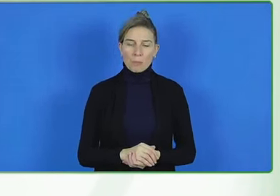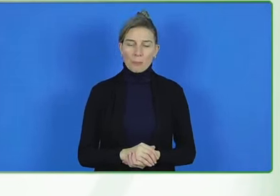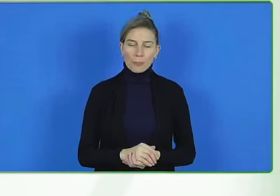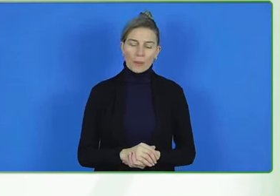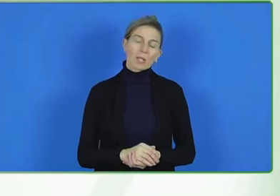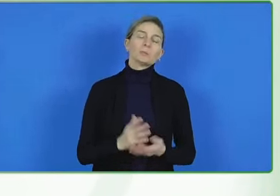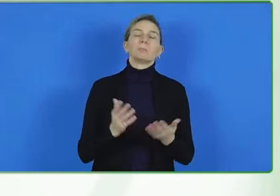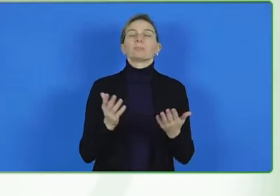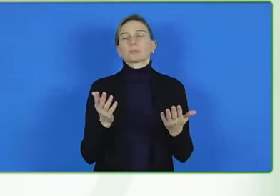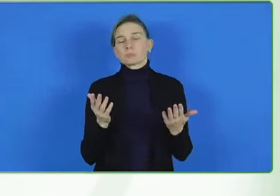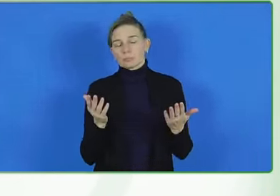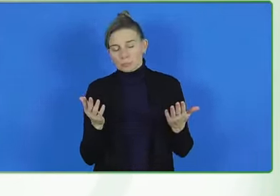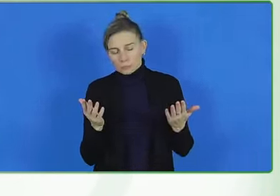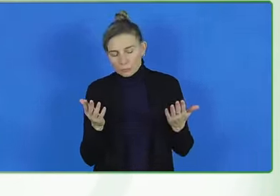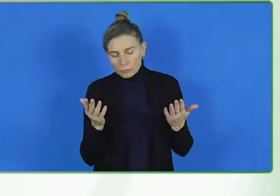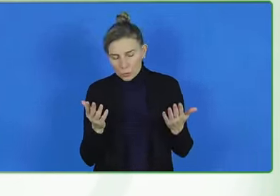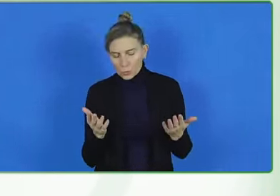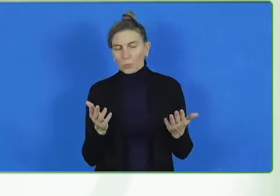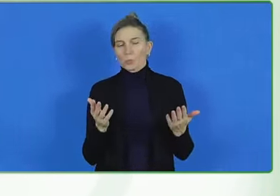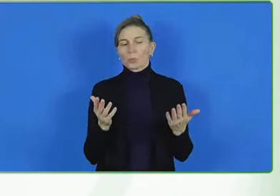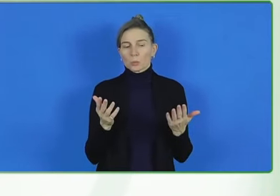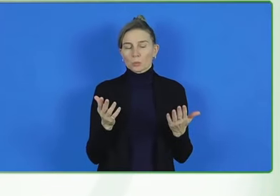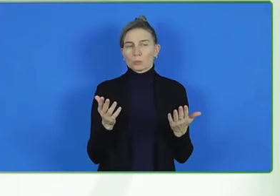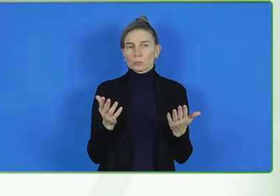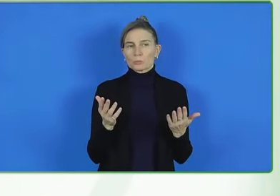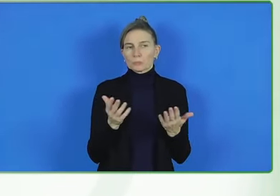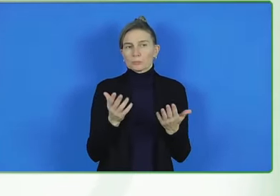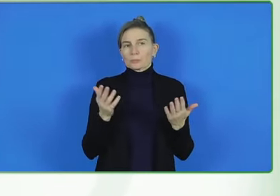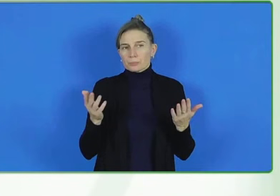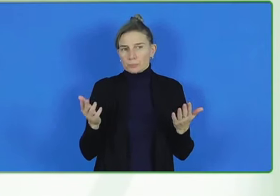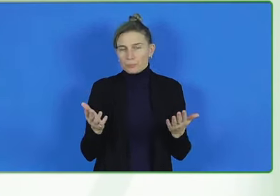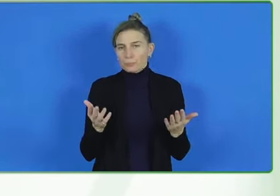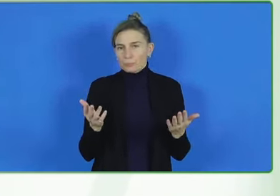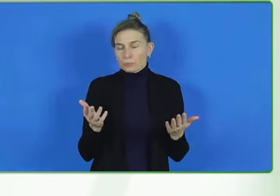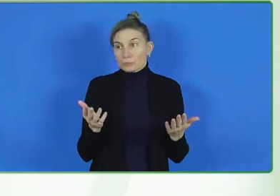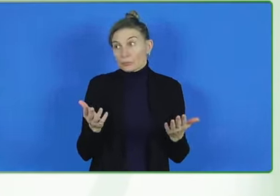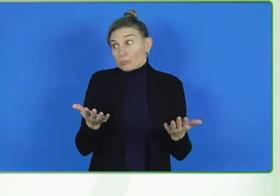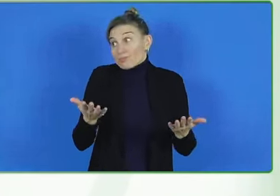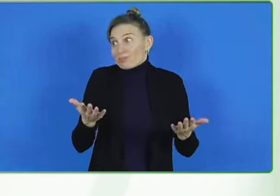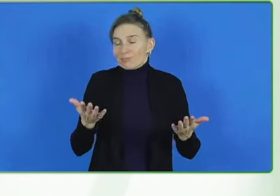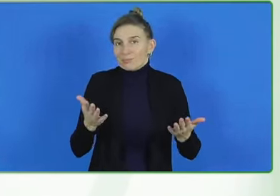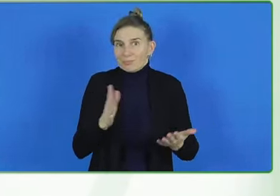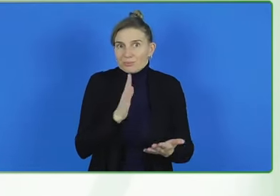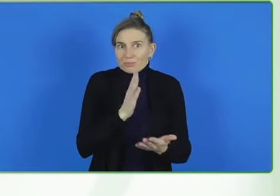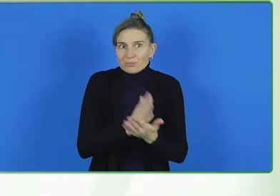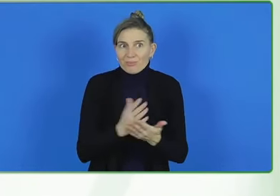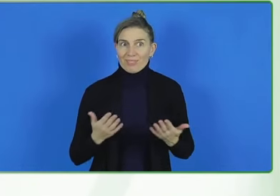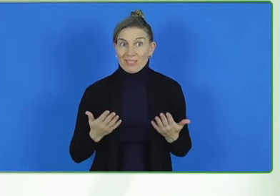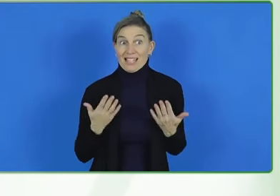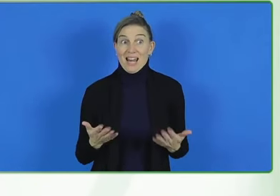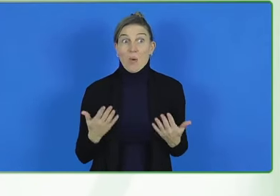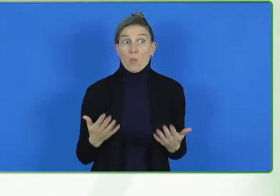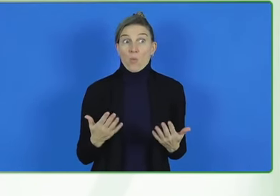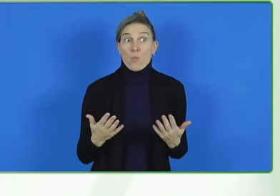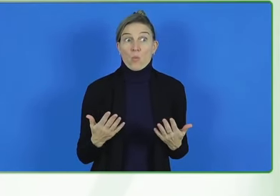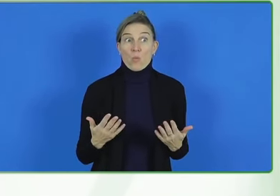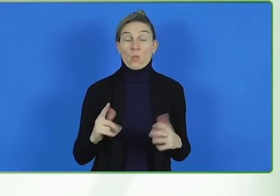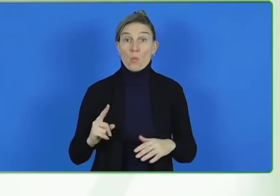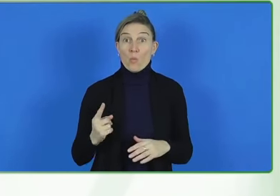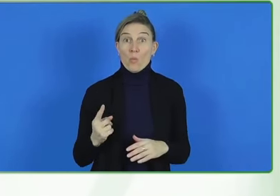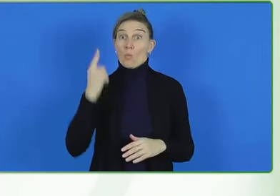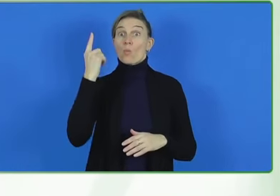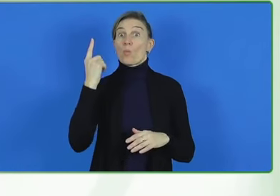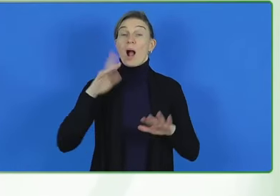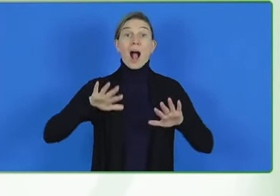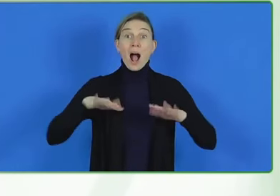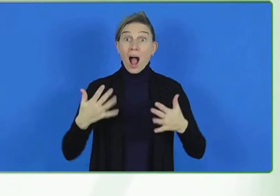at a certain point, this is the only viable solution for telehealth. But this is a double-edged, especially for